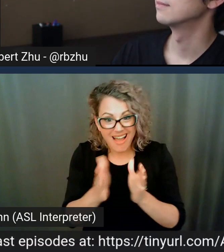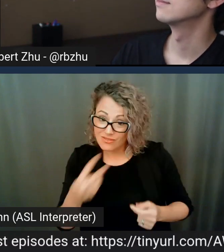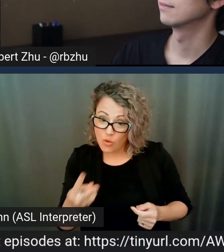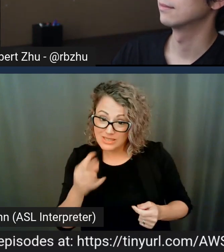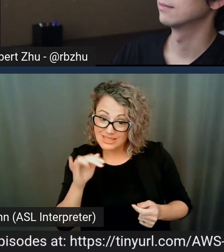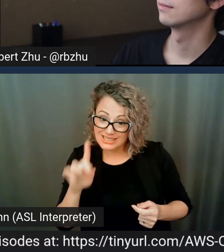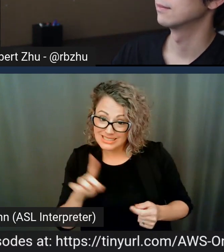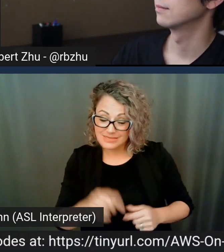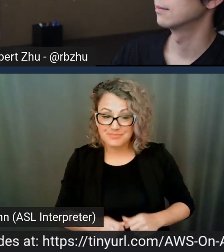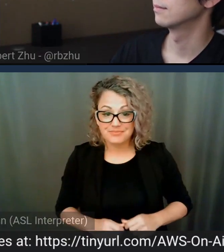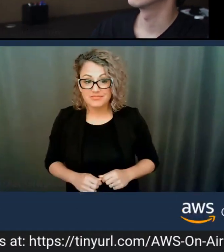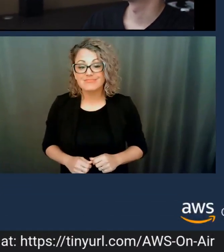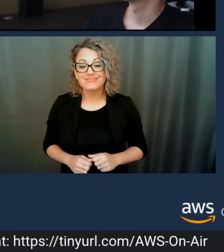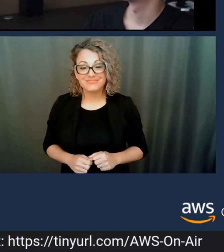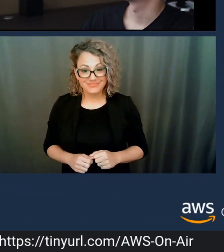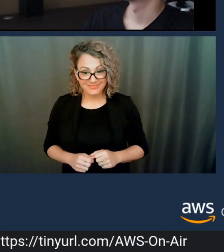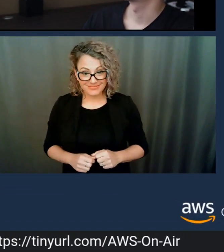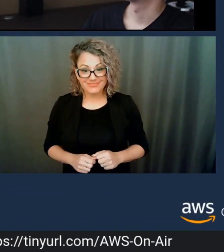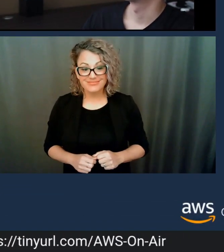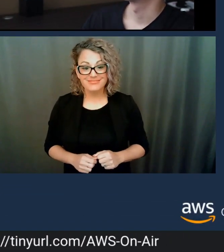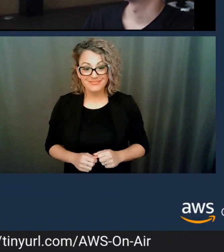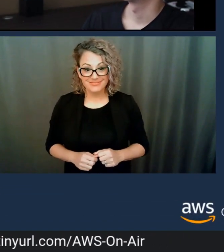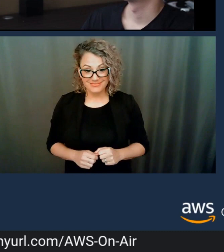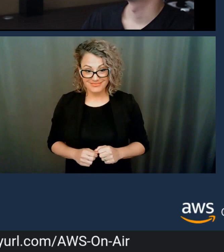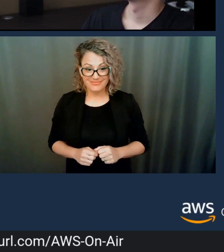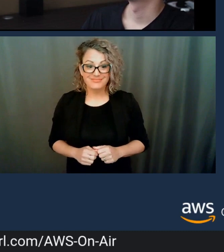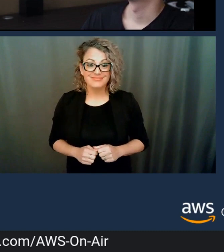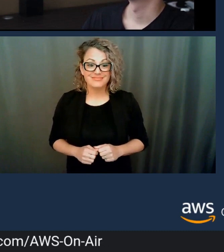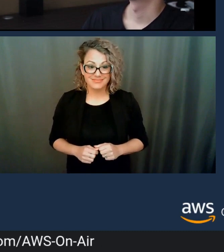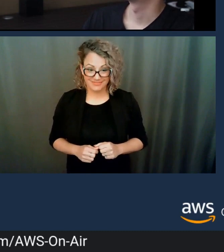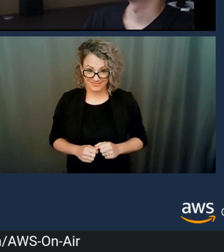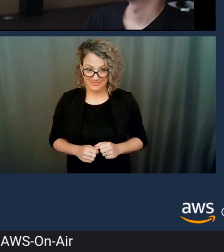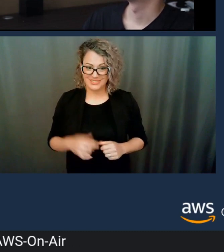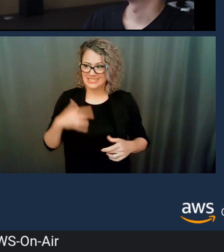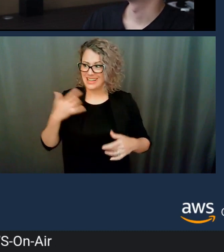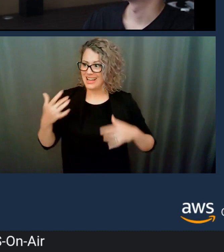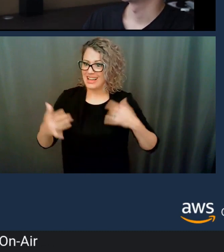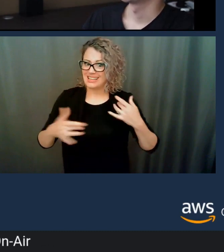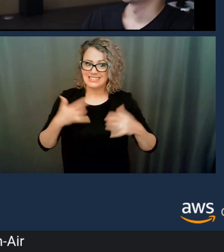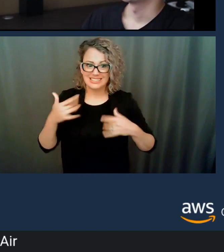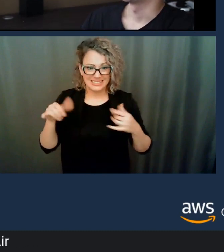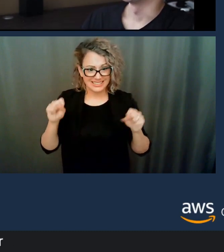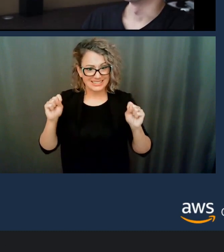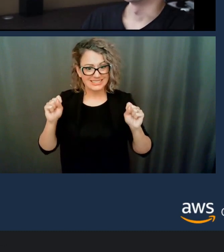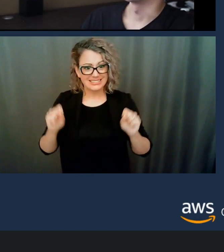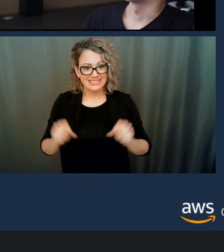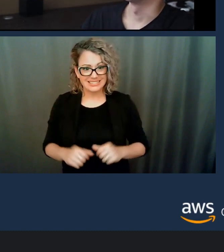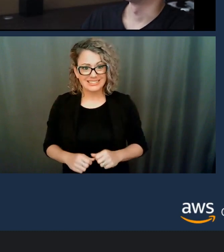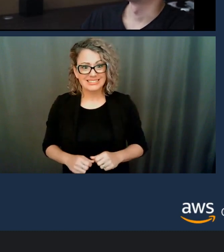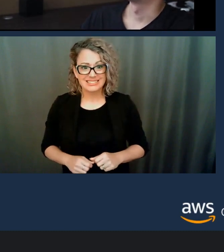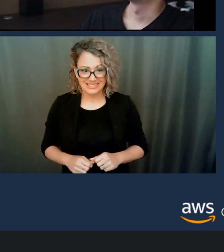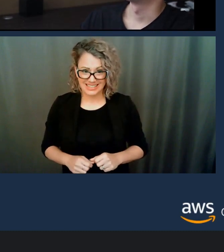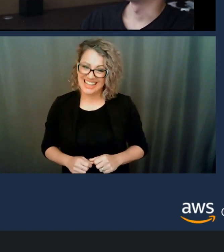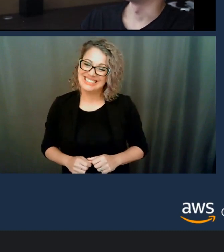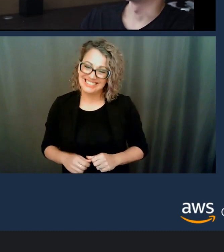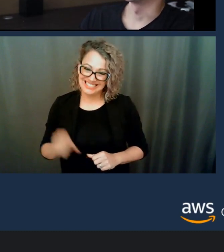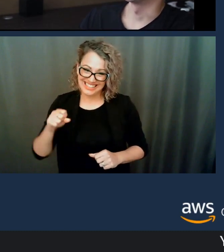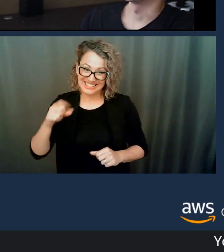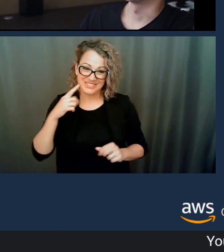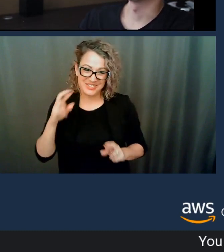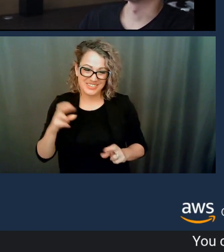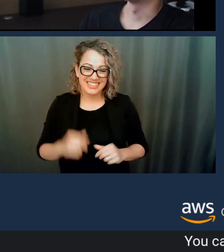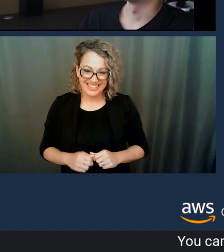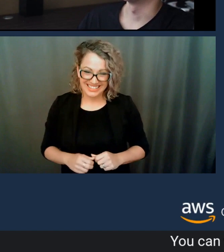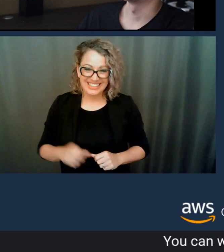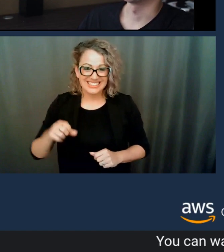Okay. Great. That is really exciting. Yeah. Yeah, what else have we got, Rob? Yeah, I